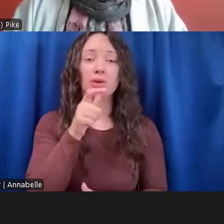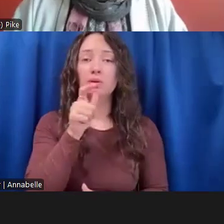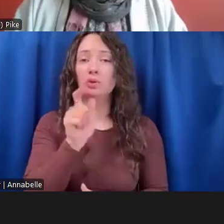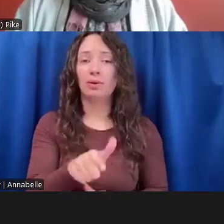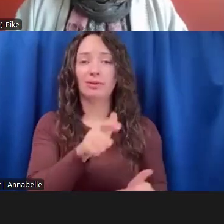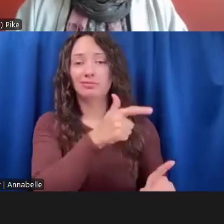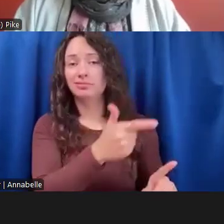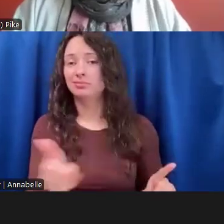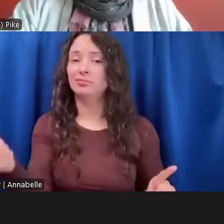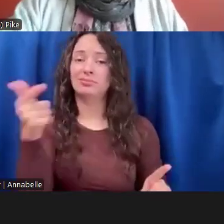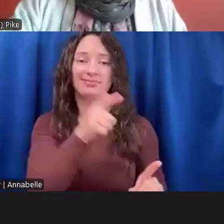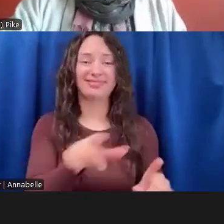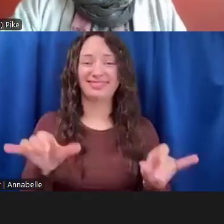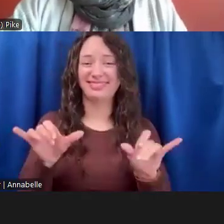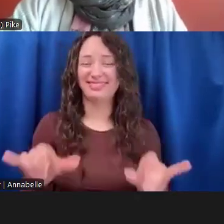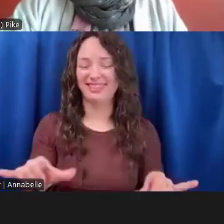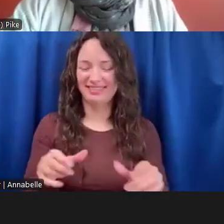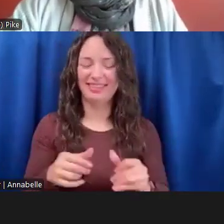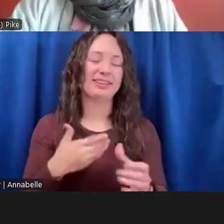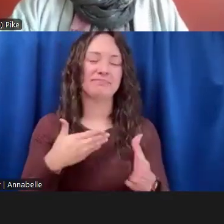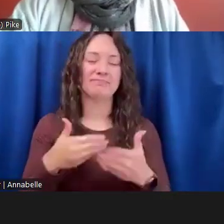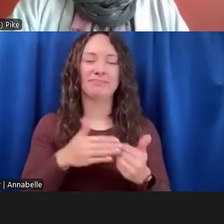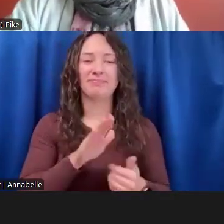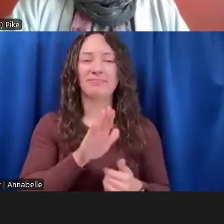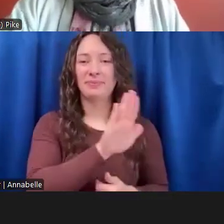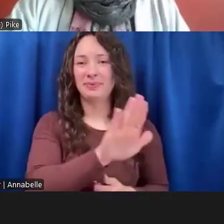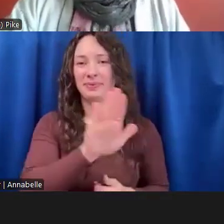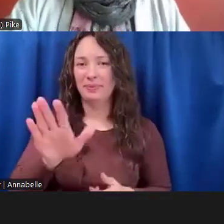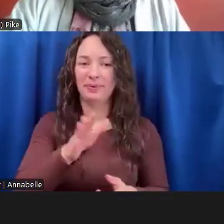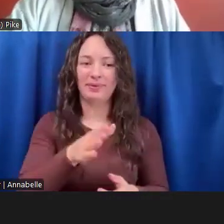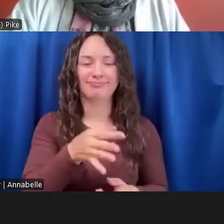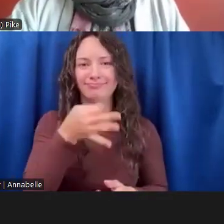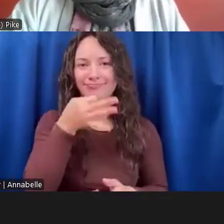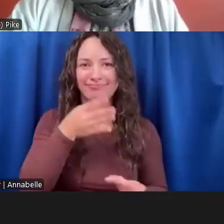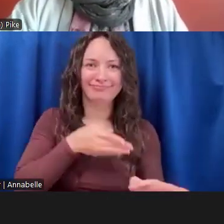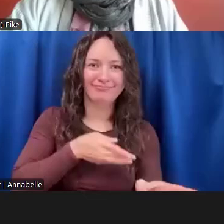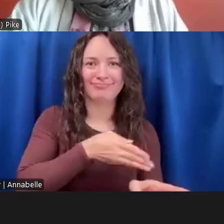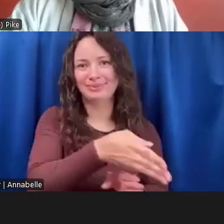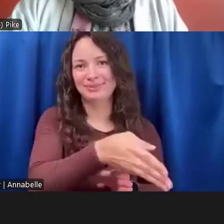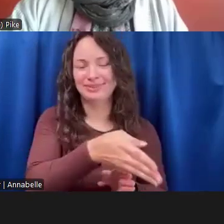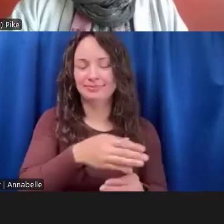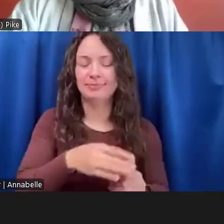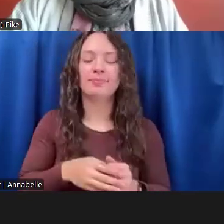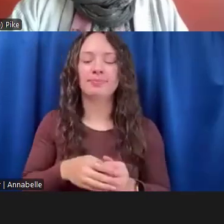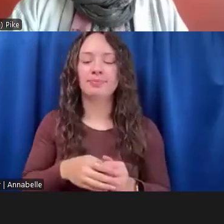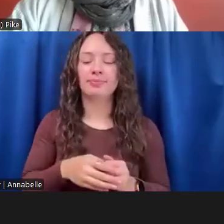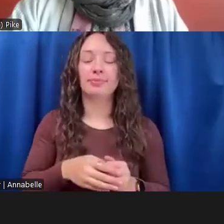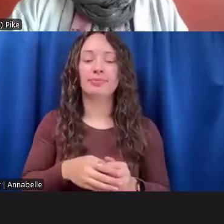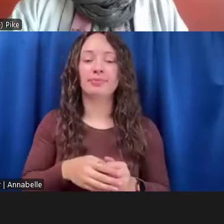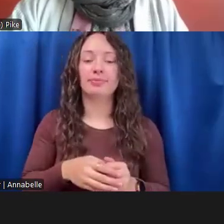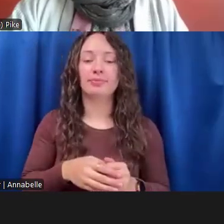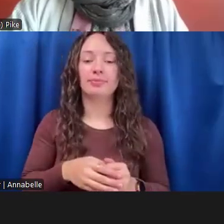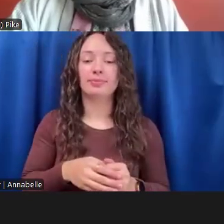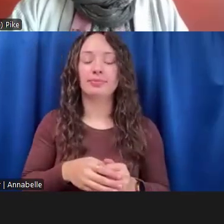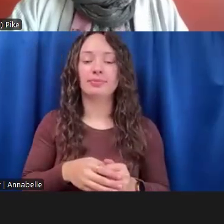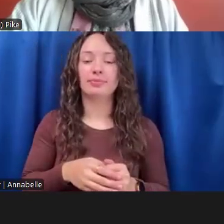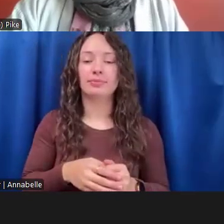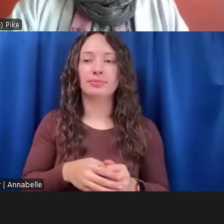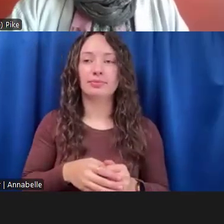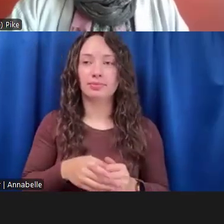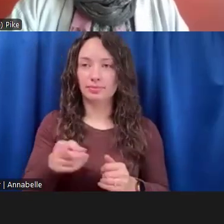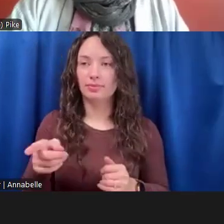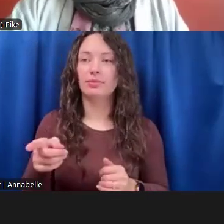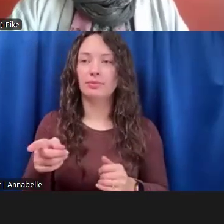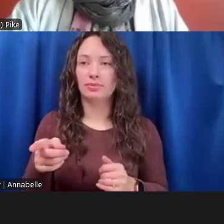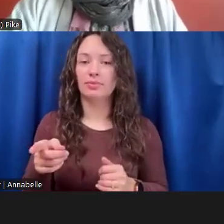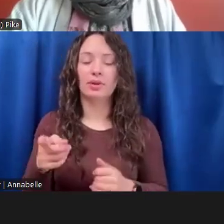want you guys are experts on this stuff. So when somebody says something and when it piques an interest in